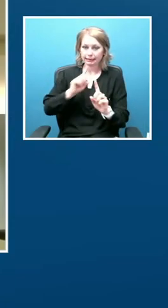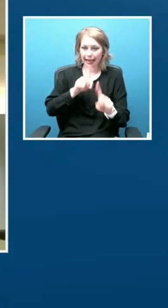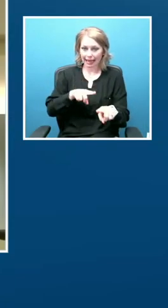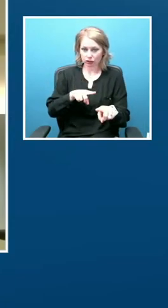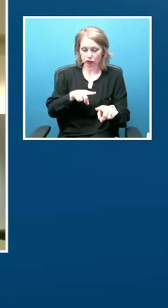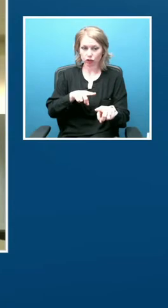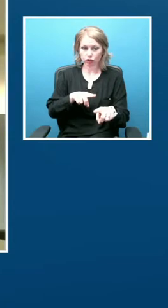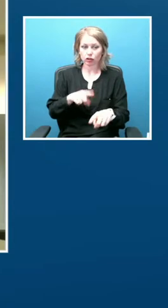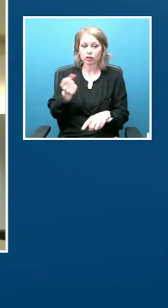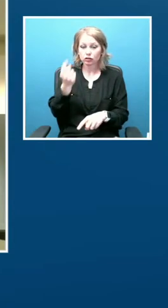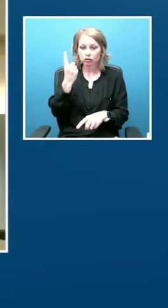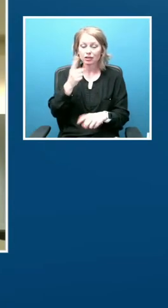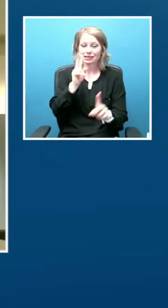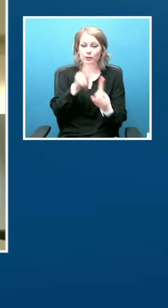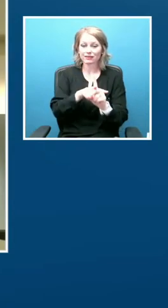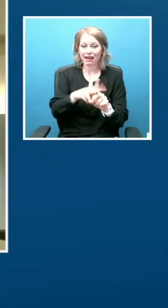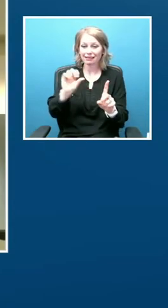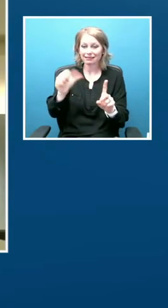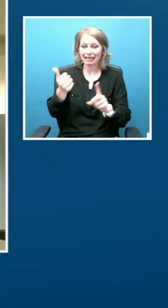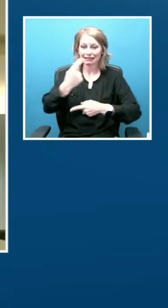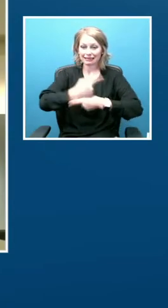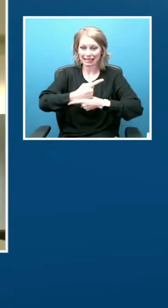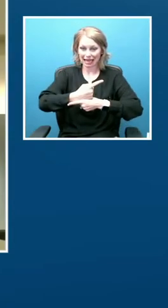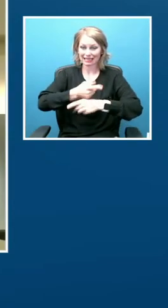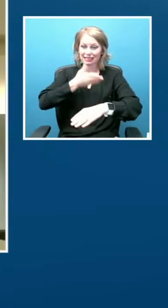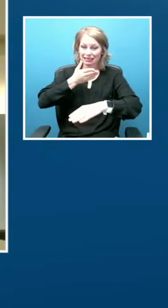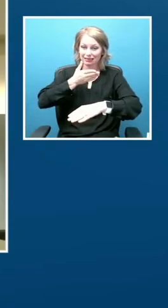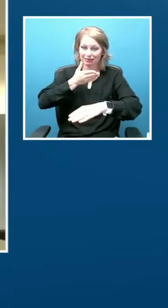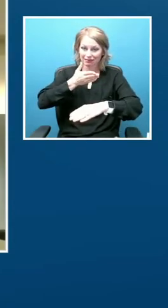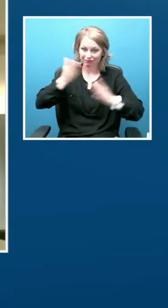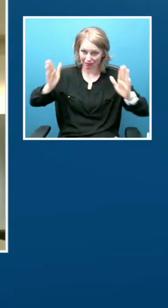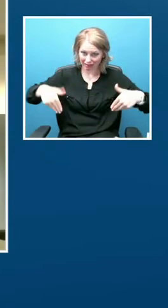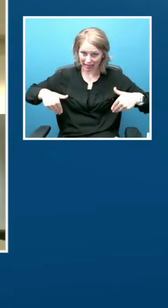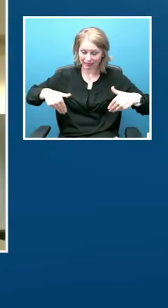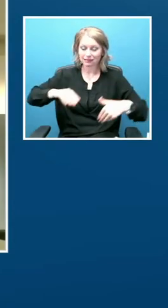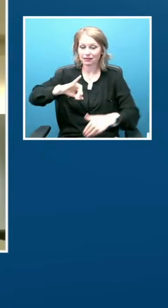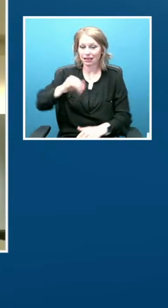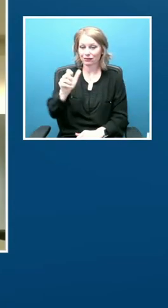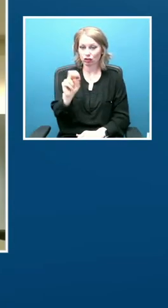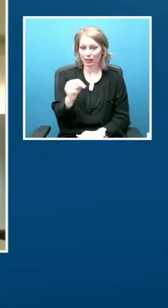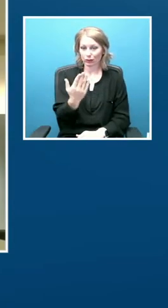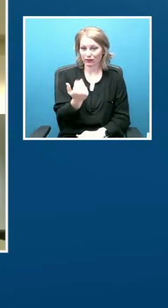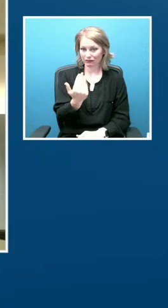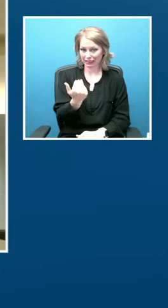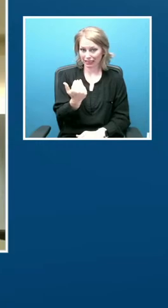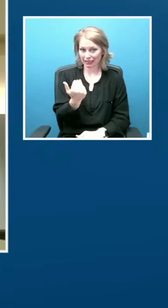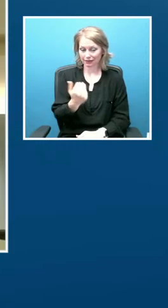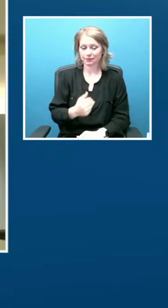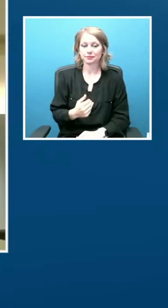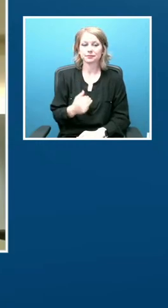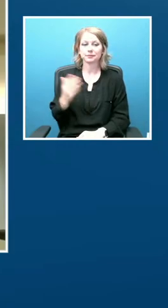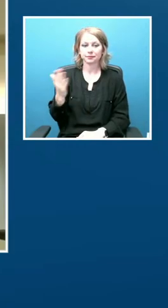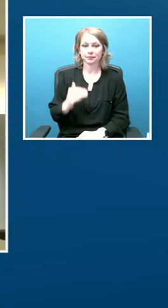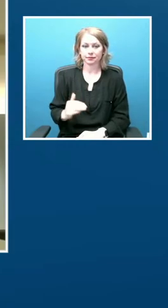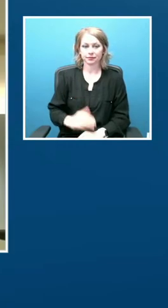10 days after the cutoff date of January 15th. Slide, please.